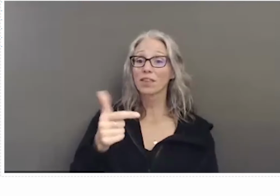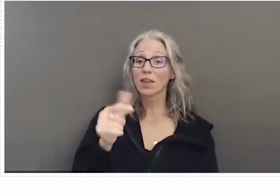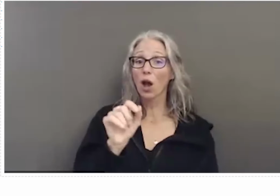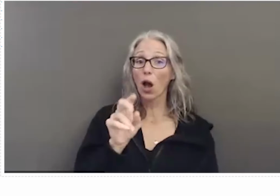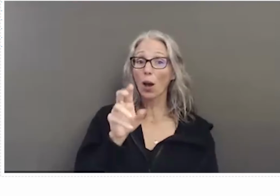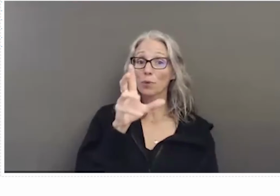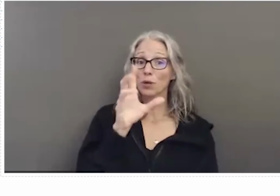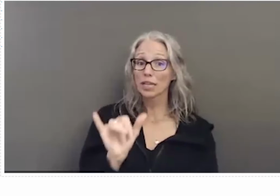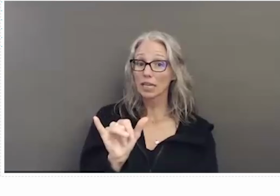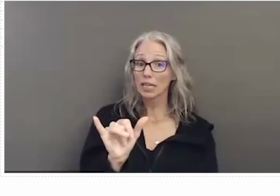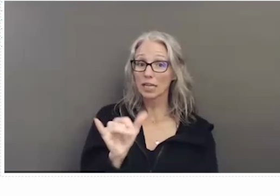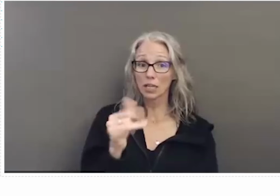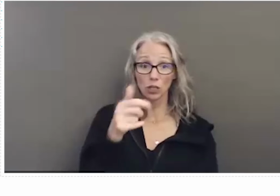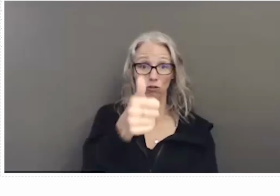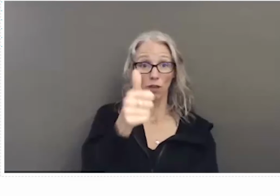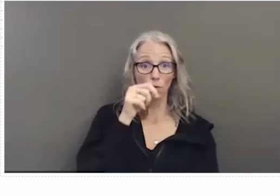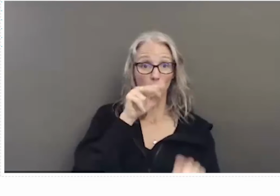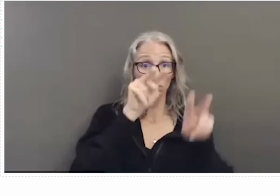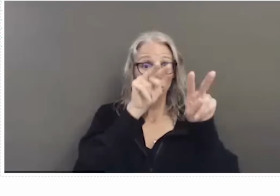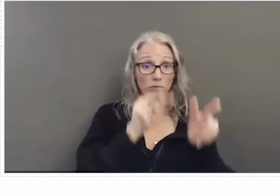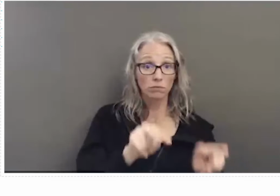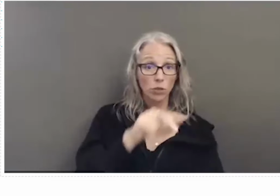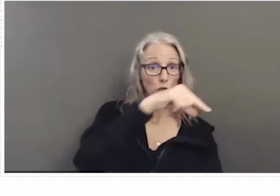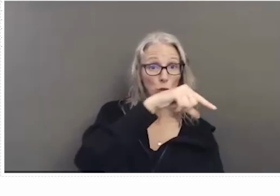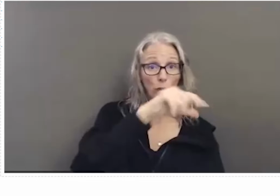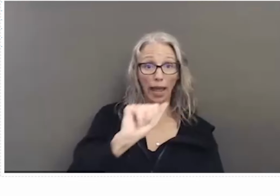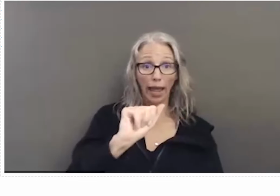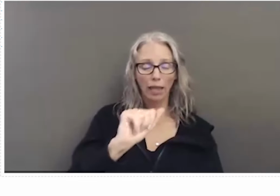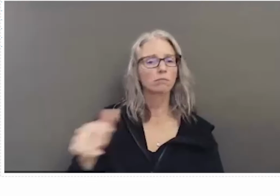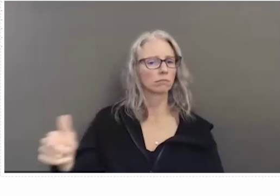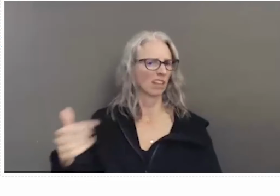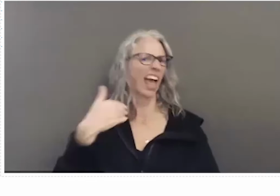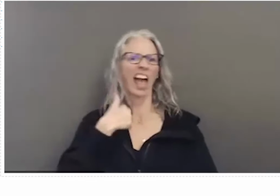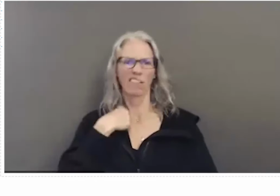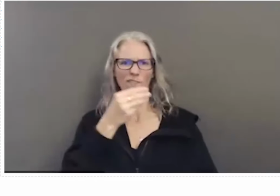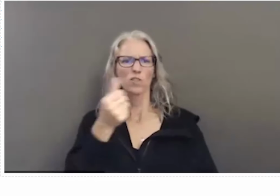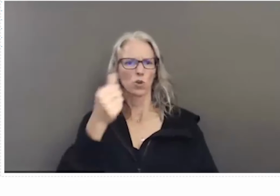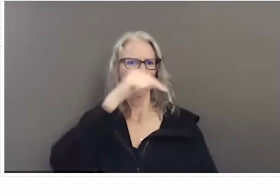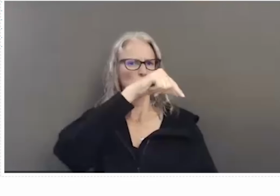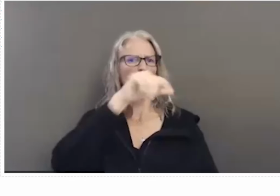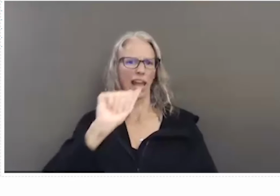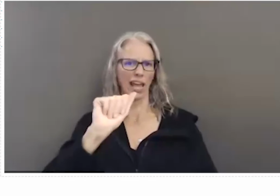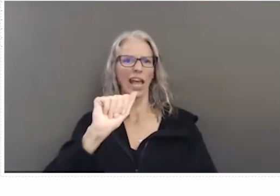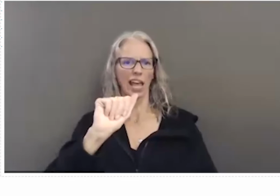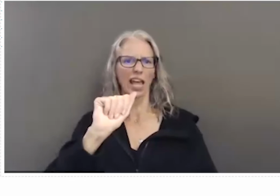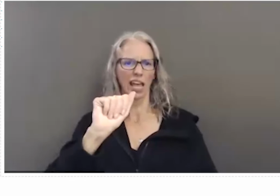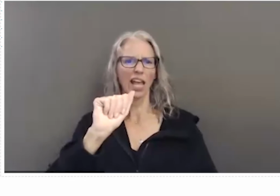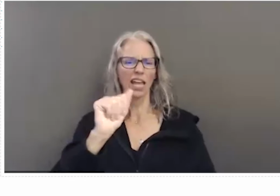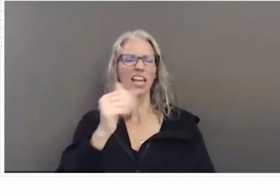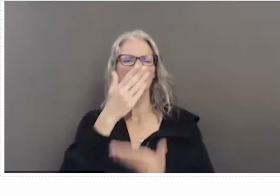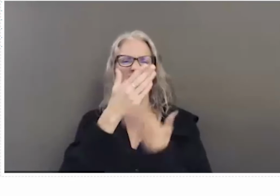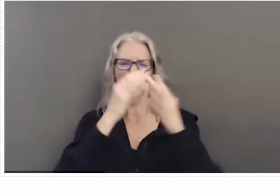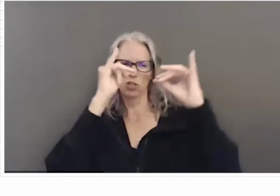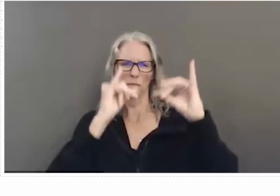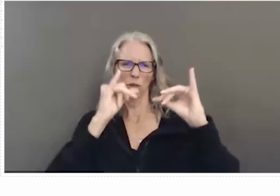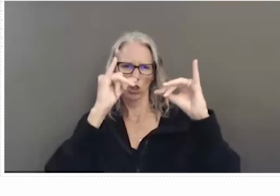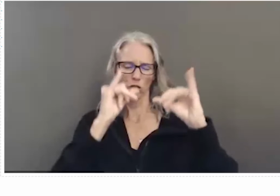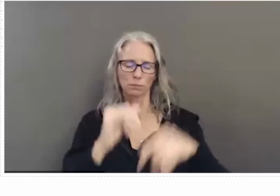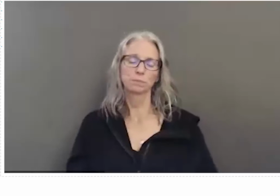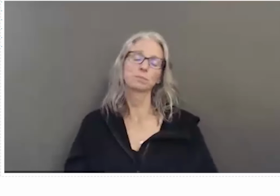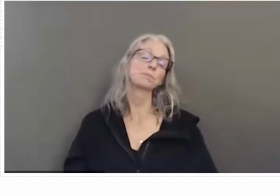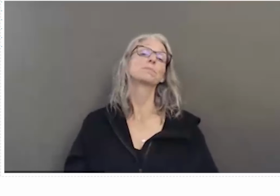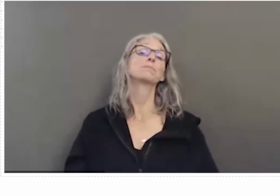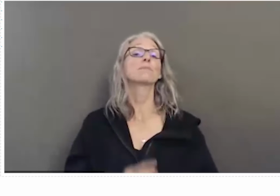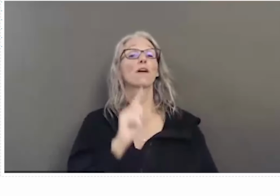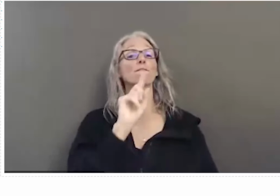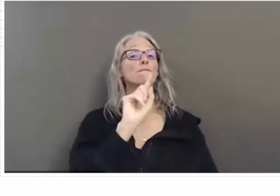us know if there's any questions. Yeah, we have a number of great questions from the audience, a couple that are very, very similar that I'm going to start with. Basically,